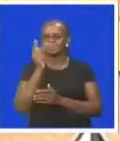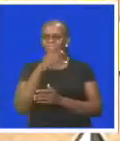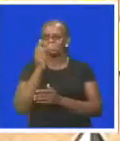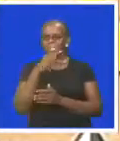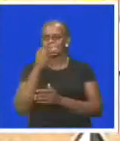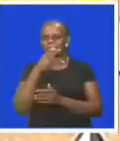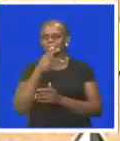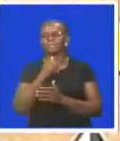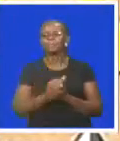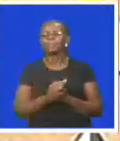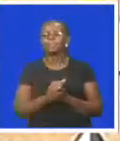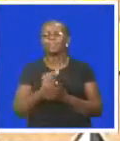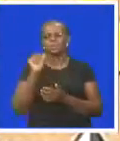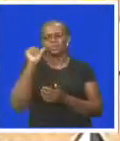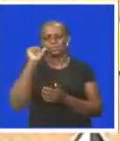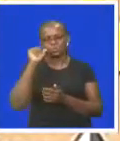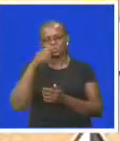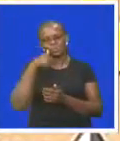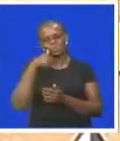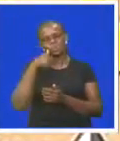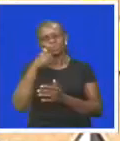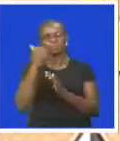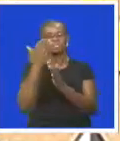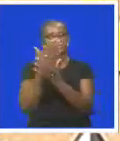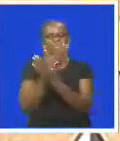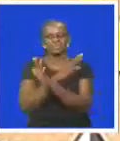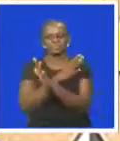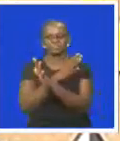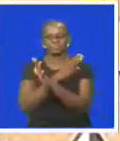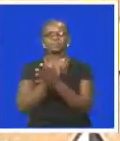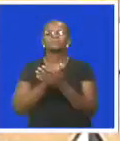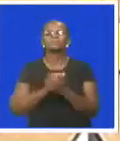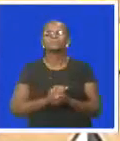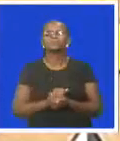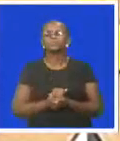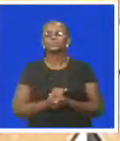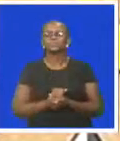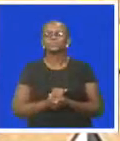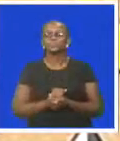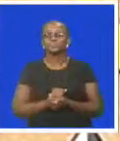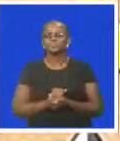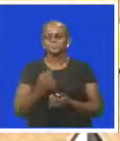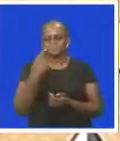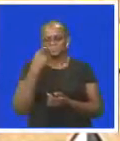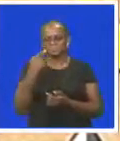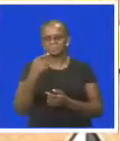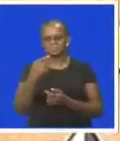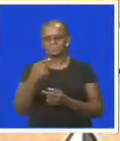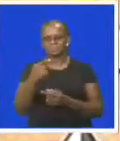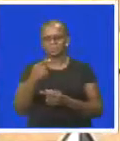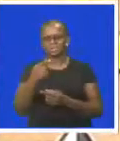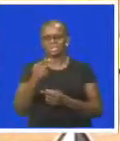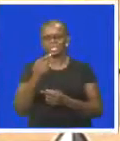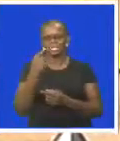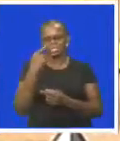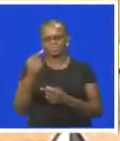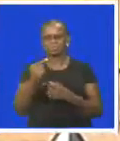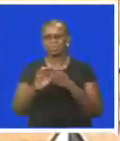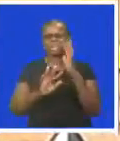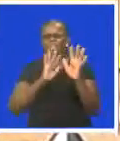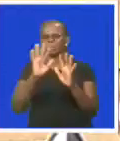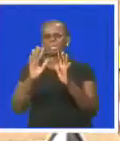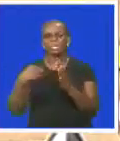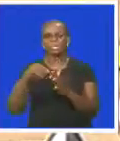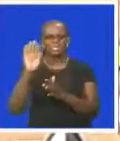today is Friday. Tomorrow it's going to be a Saturday. Let us move on to the weather. Some of you want to know, how is the